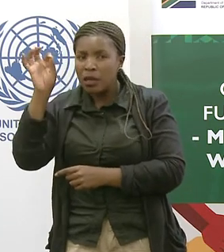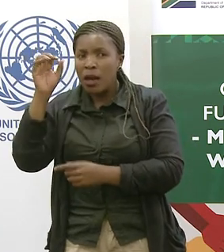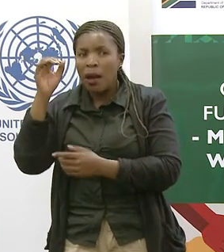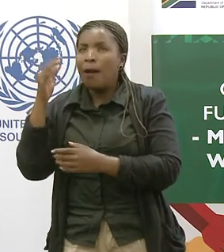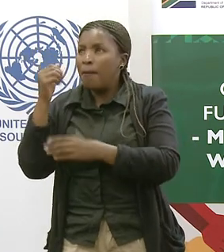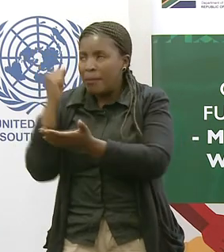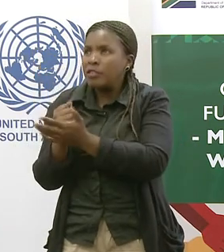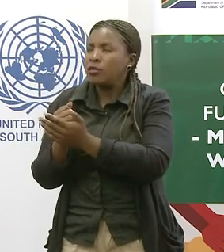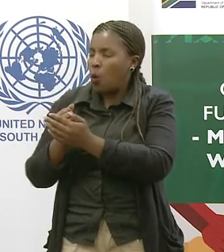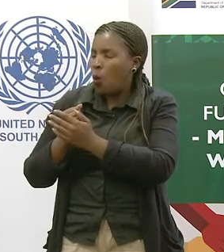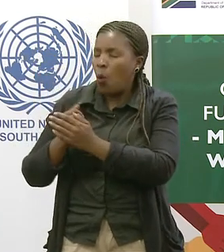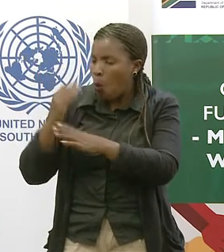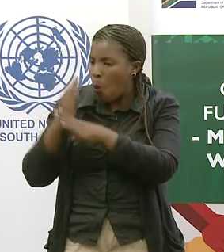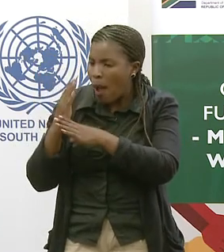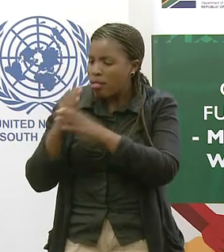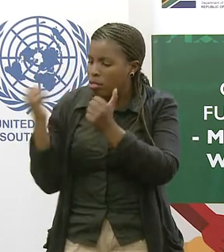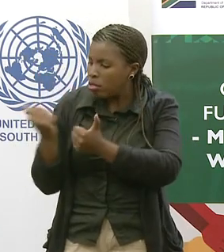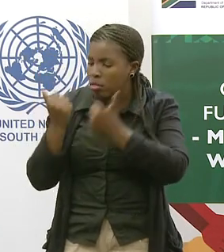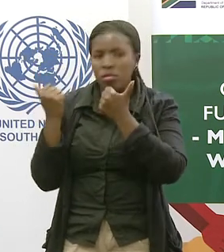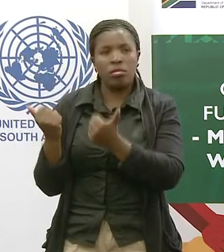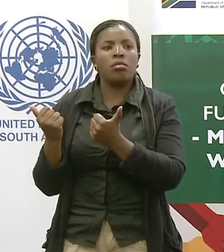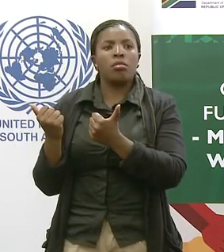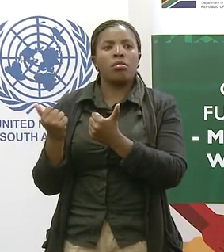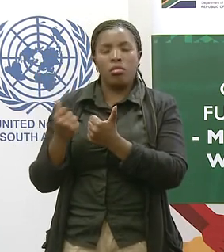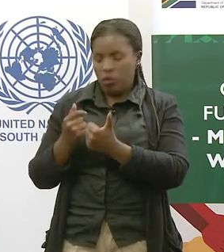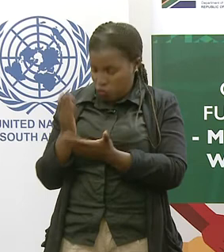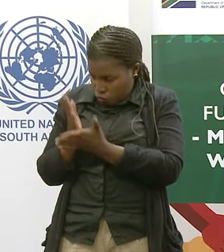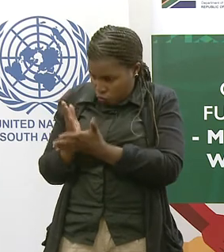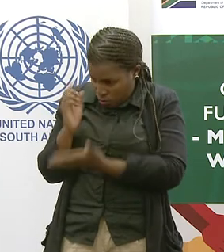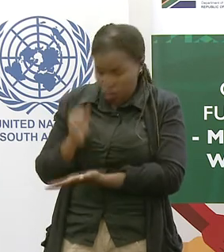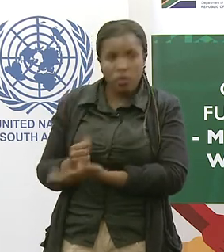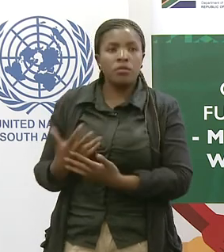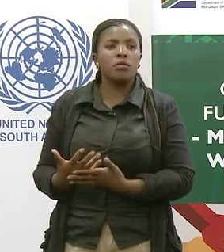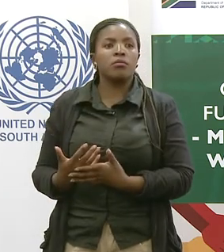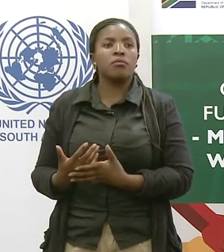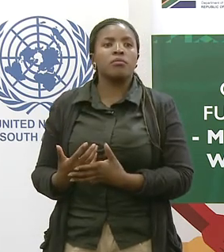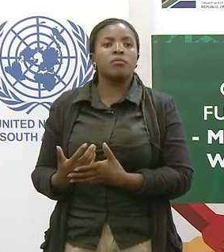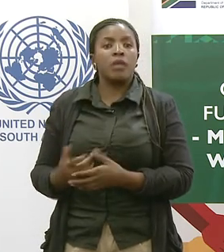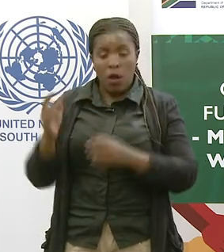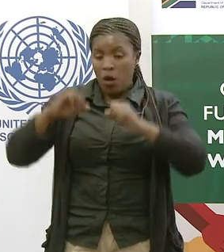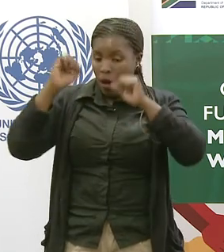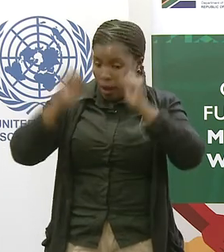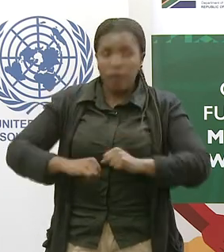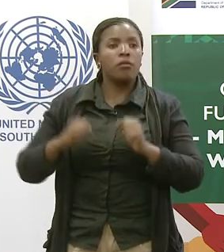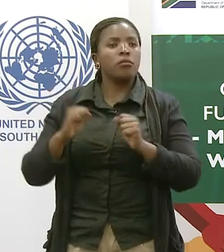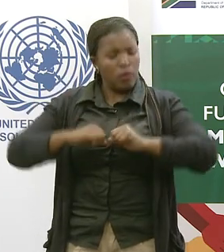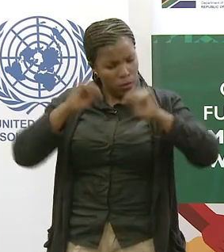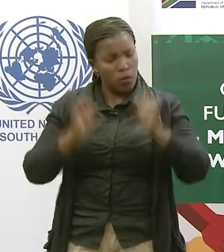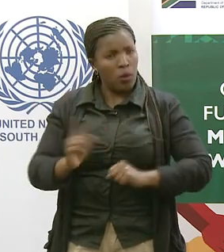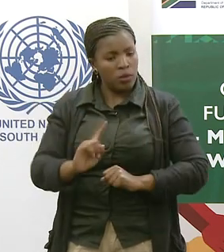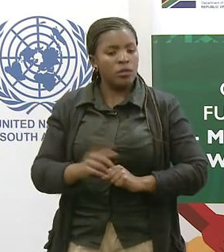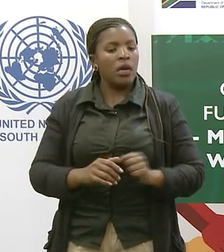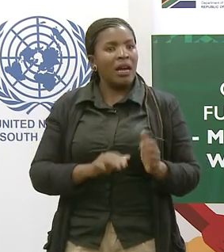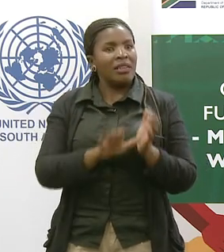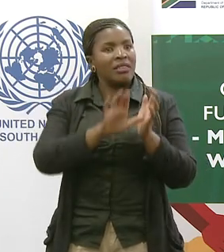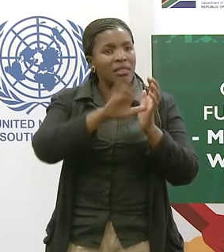works well. And I agree that disability must be linked to transformation, but it can be linked to transformation